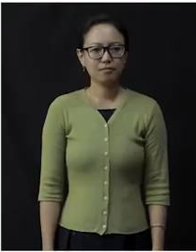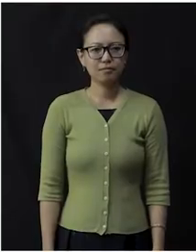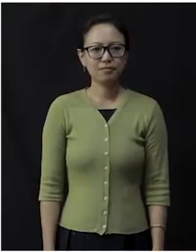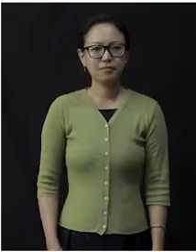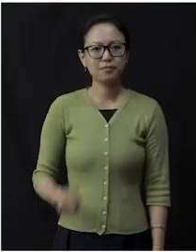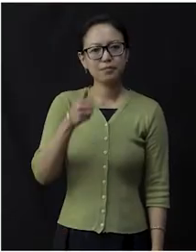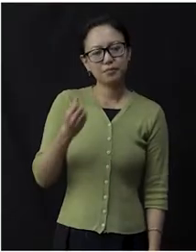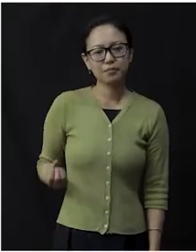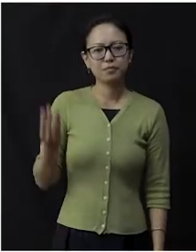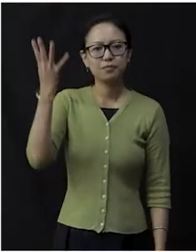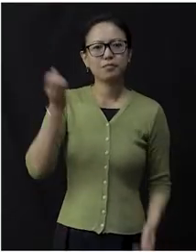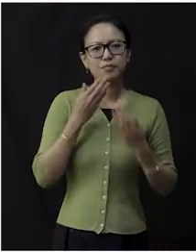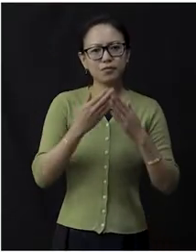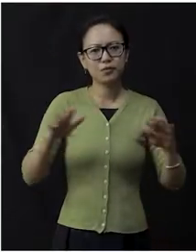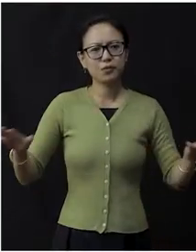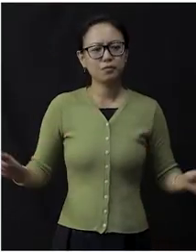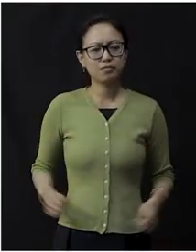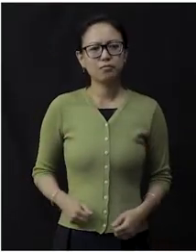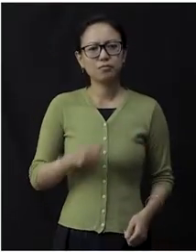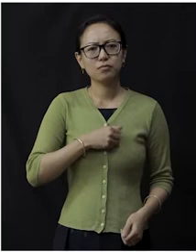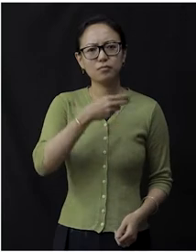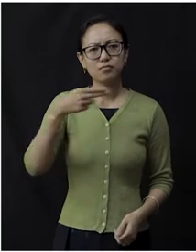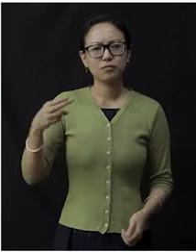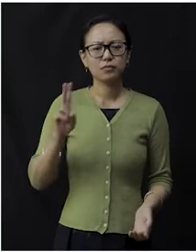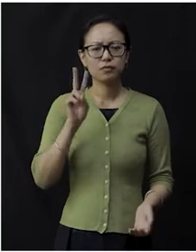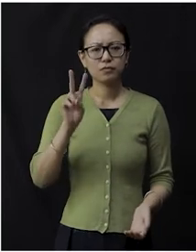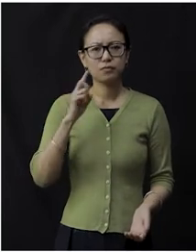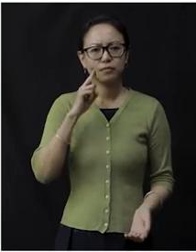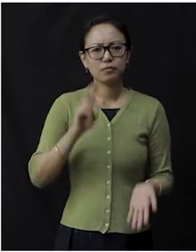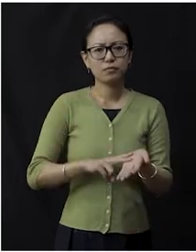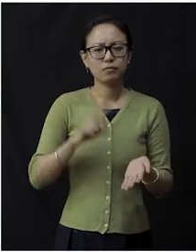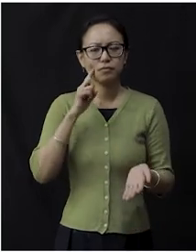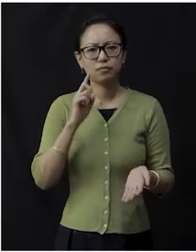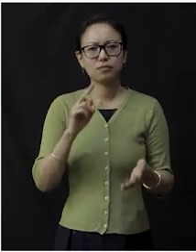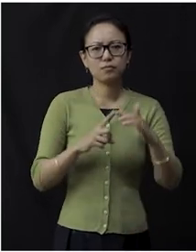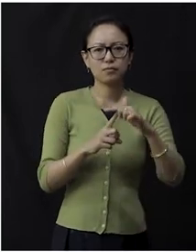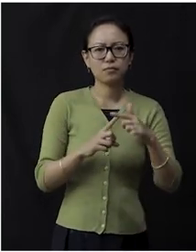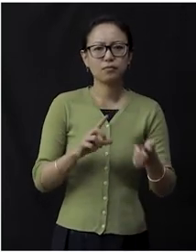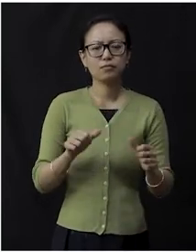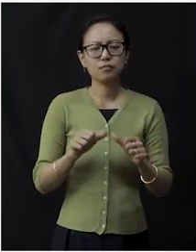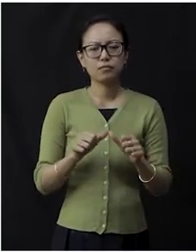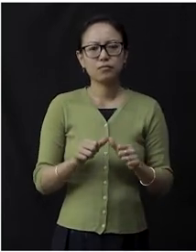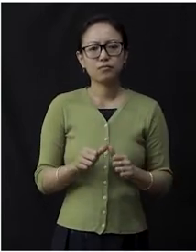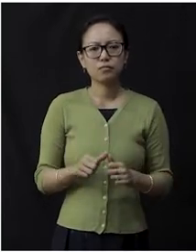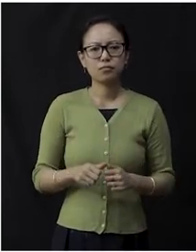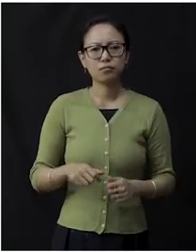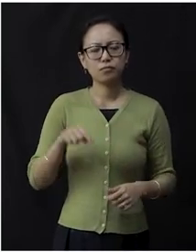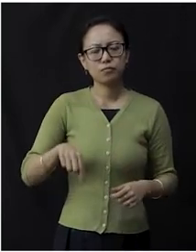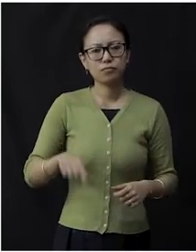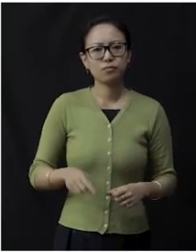Good morning, everyone. So I'm Vinita Sharma, and I will be taking your English class. Glad to have seen